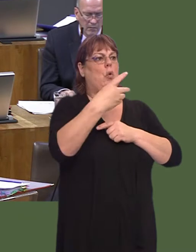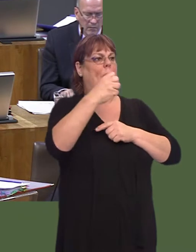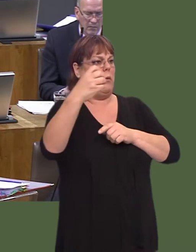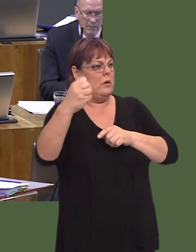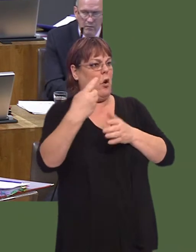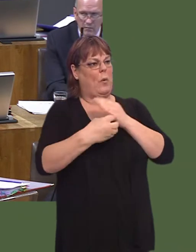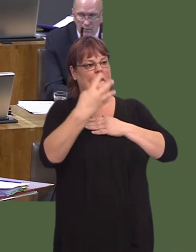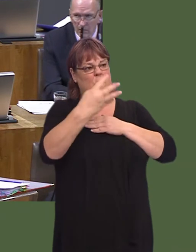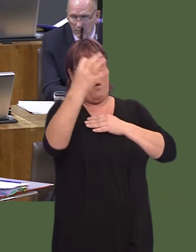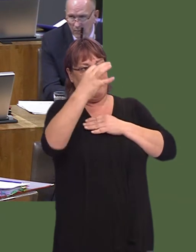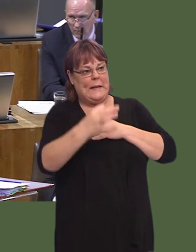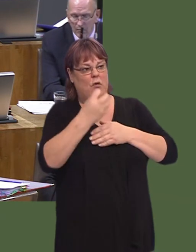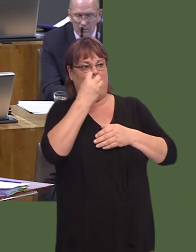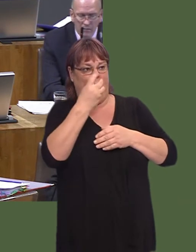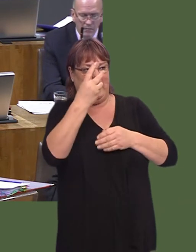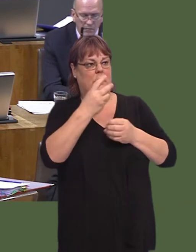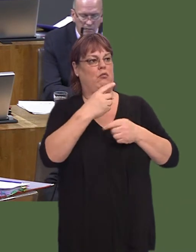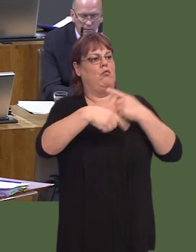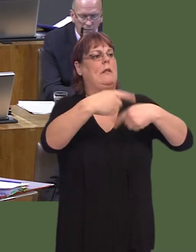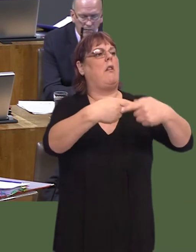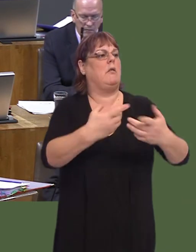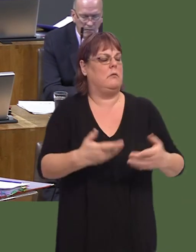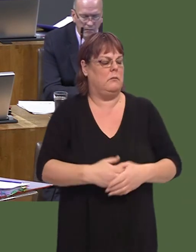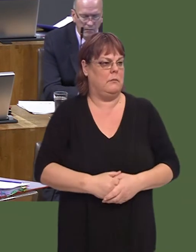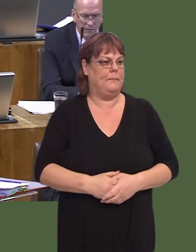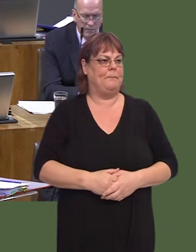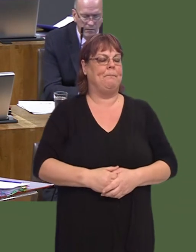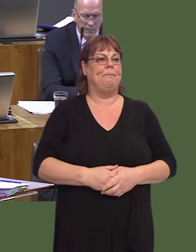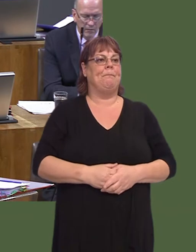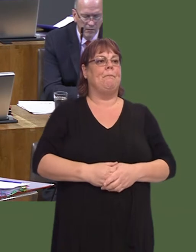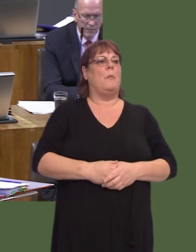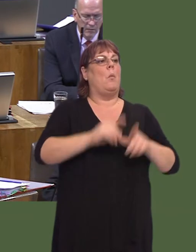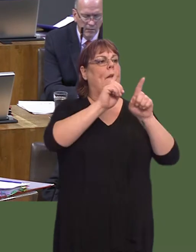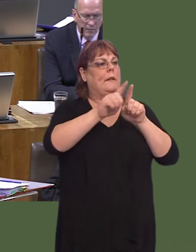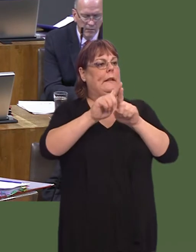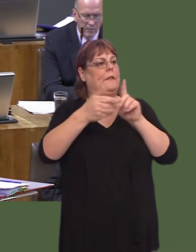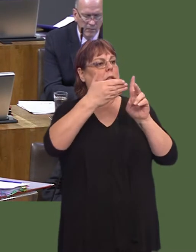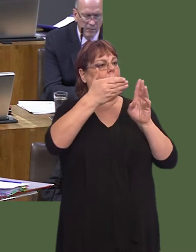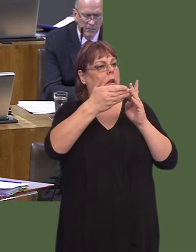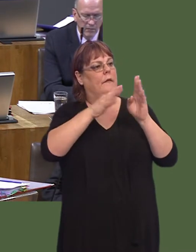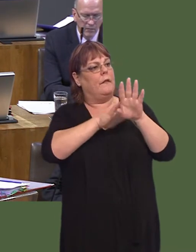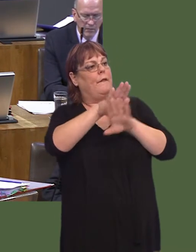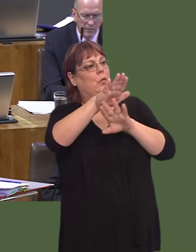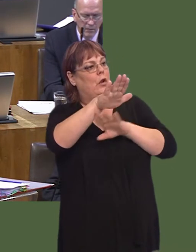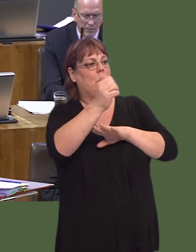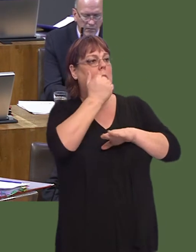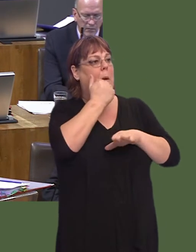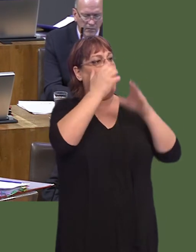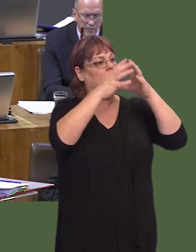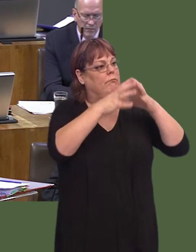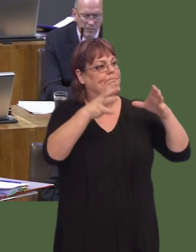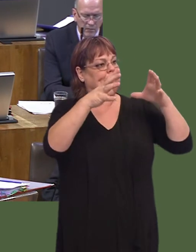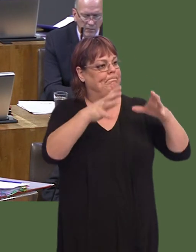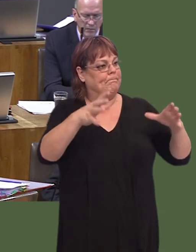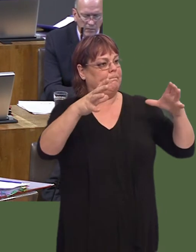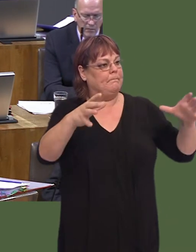4% of waste arising in Wales. There are stretching targets for the future, but also